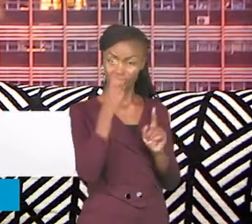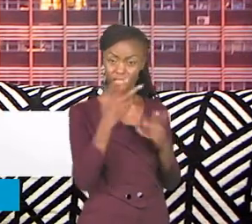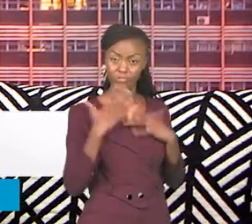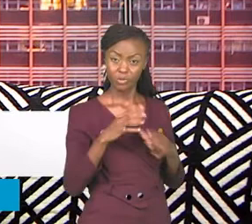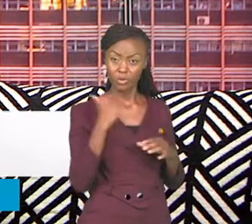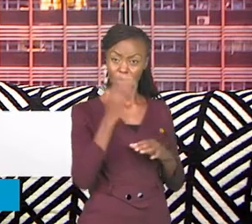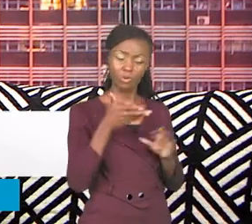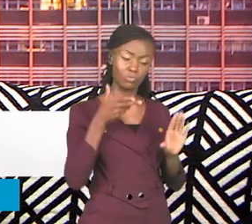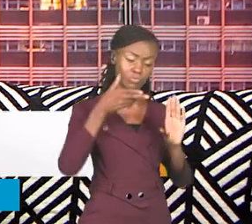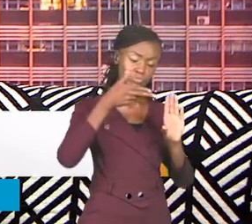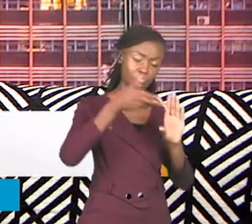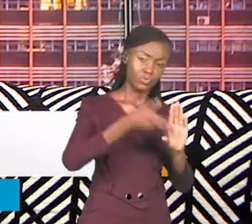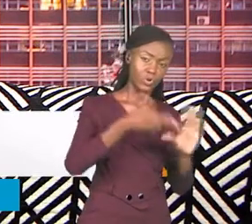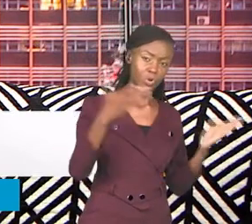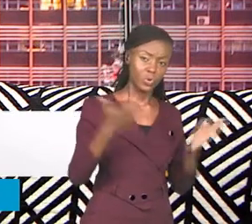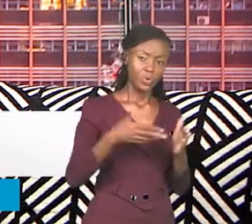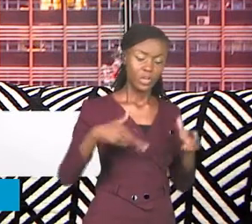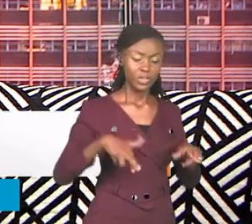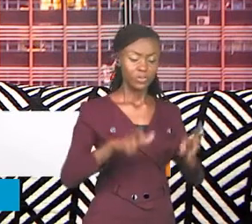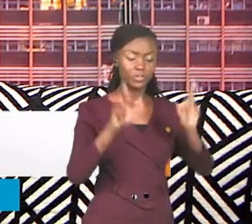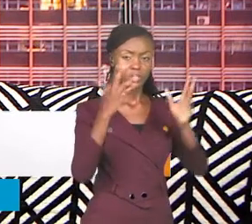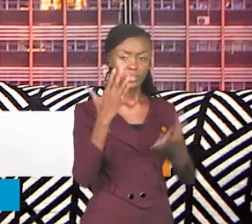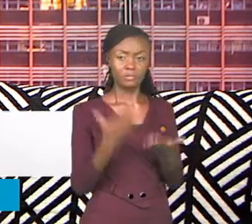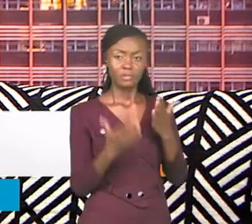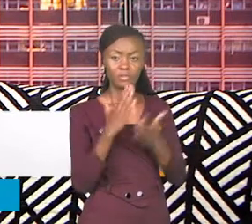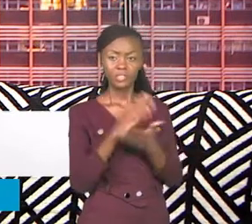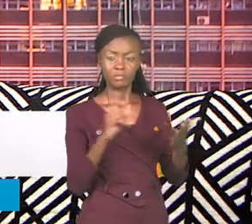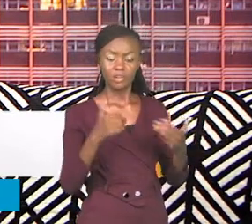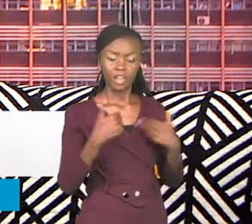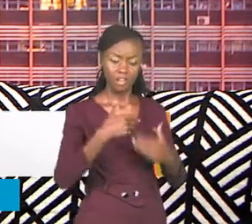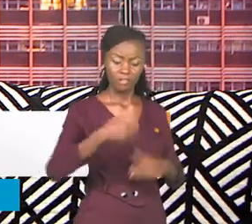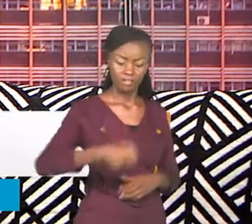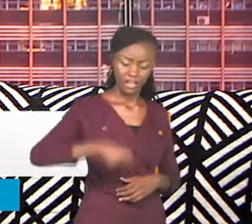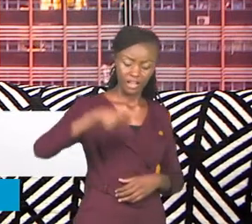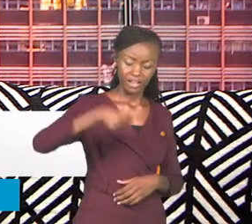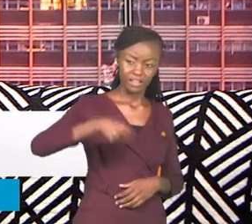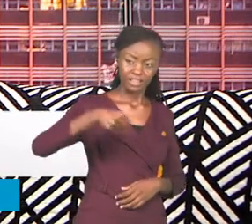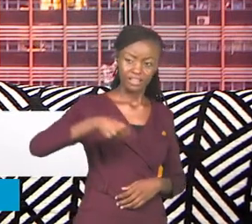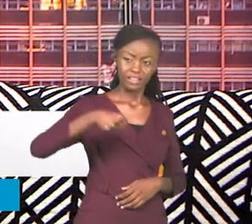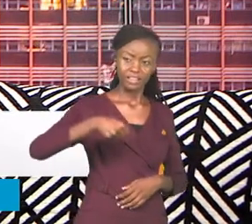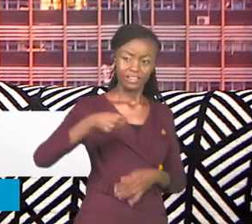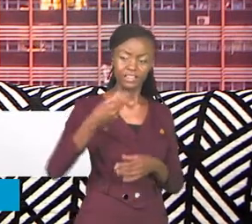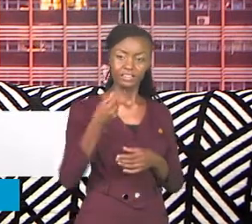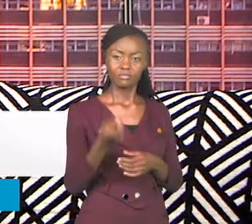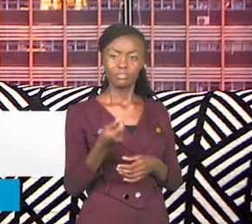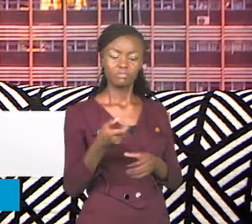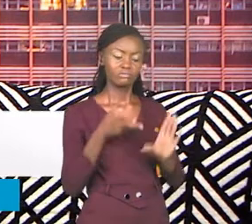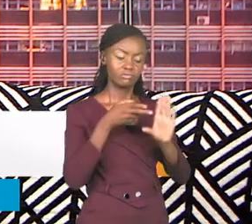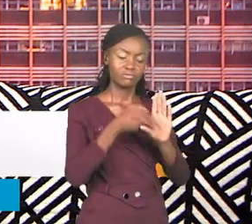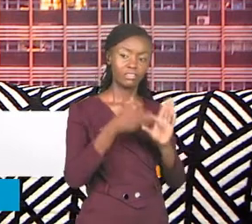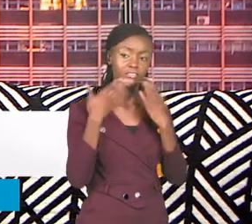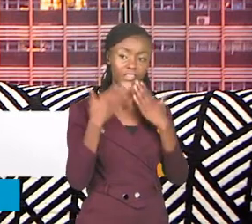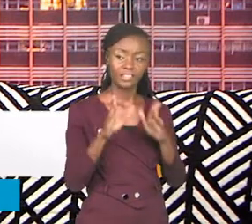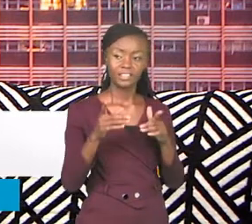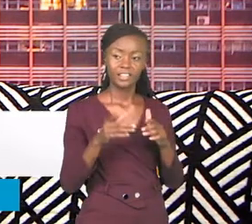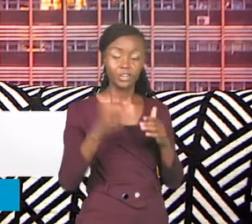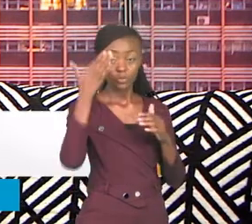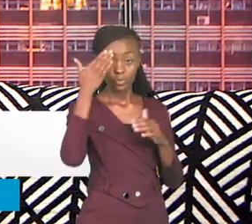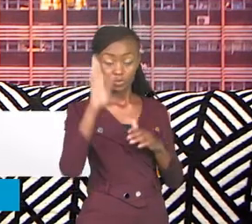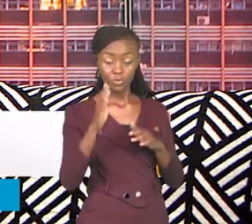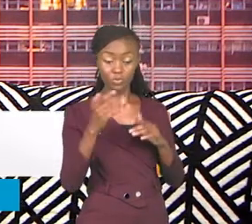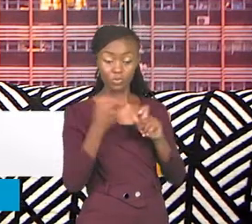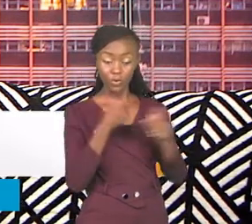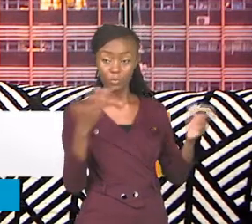fueling along the road. Guys just come from somewhere with like a small jerry can of fuel. Yeah. You even don't know where it's coming